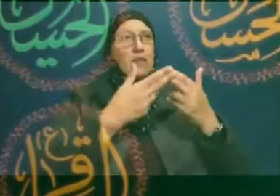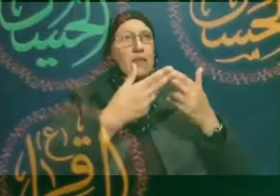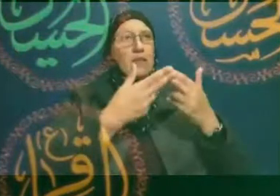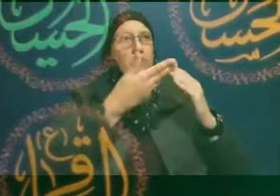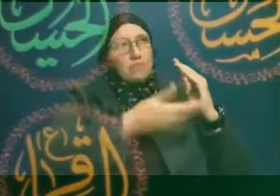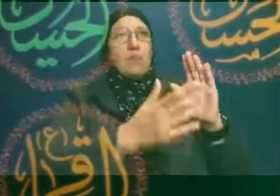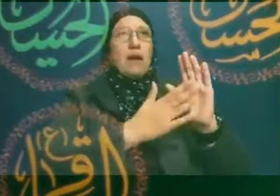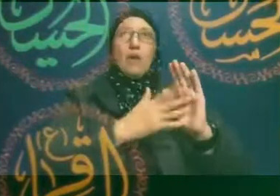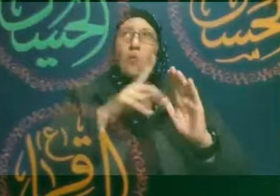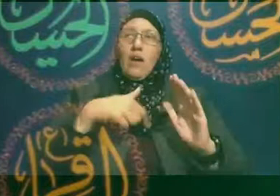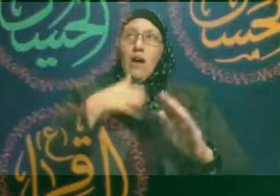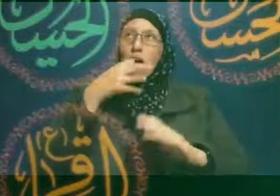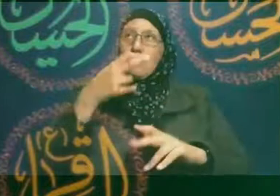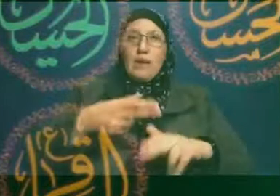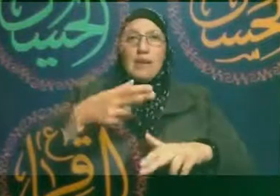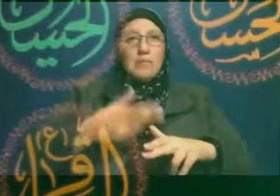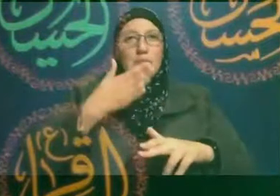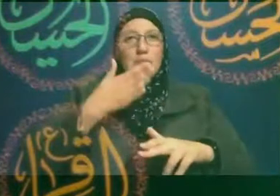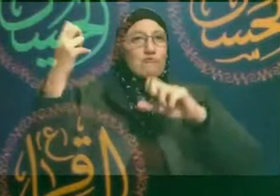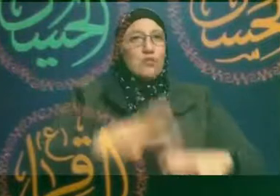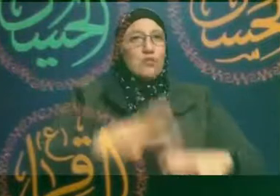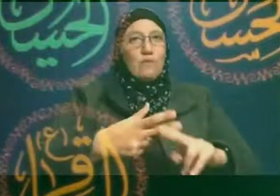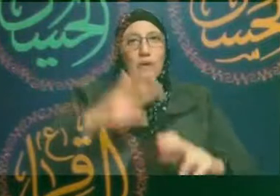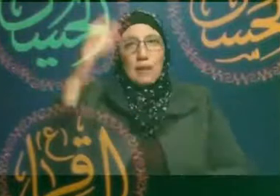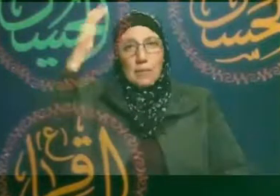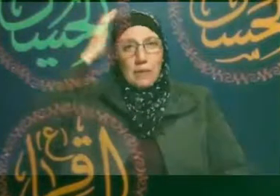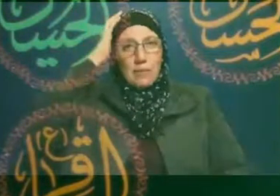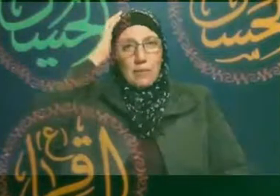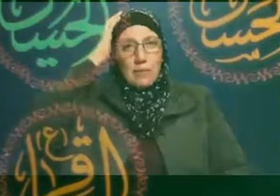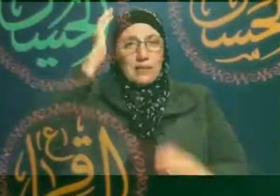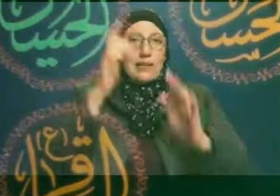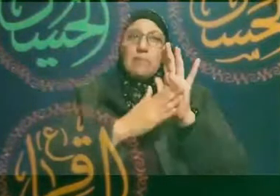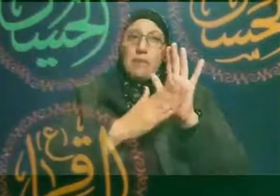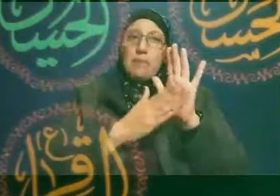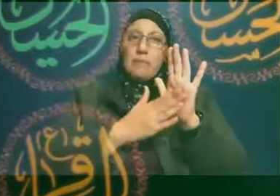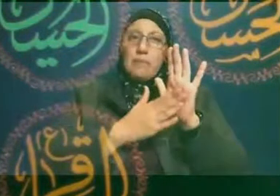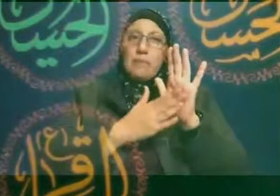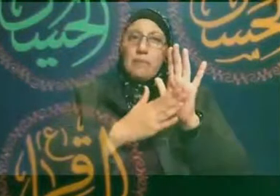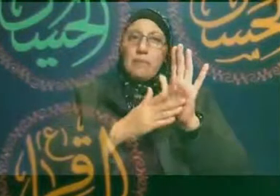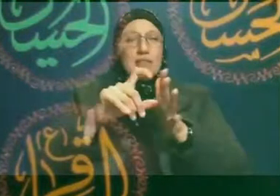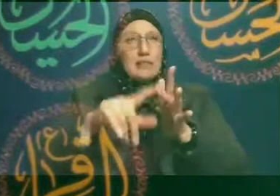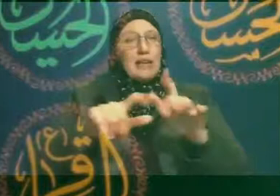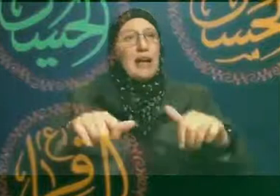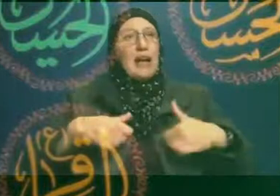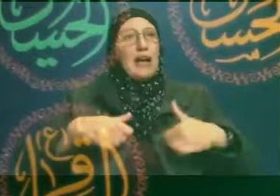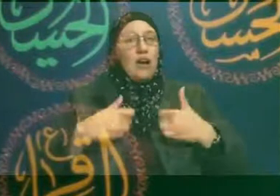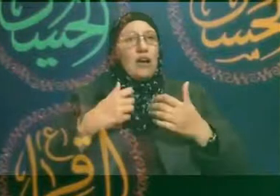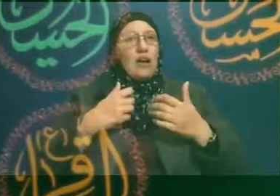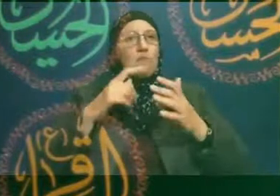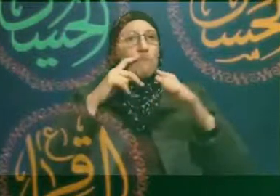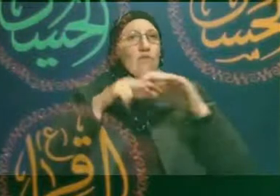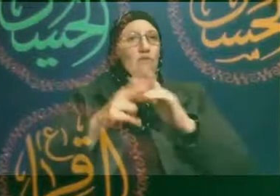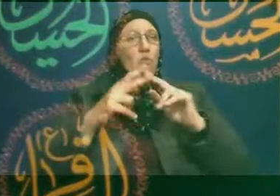ruhi wa arwahul alameen limaqdamihil fida. Respected brothers and sisters in